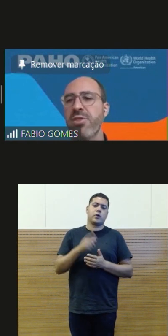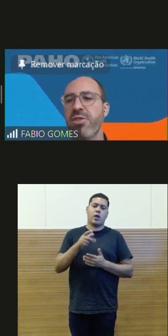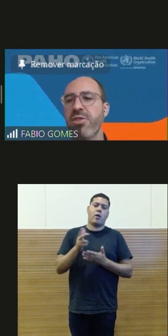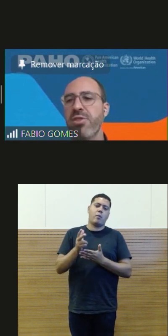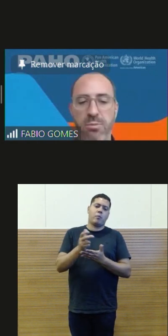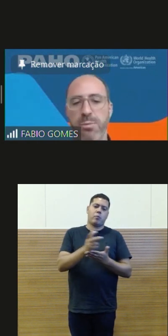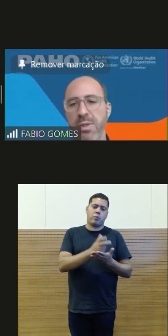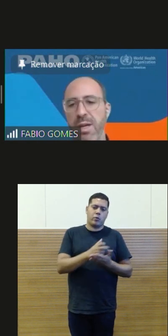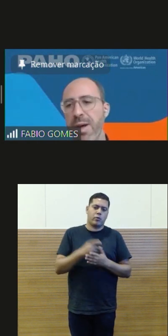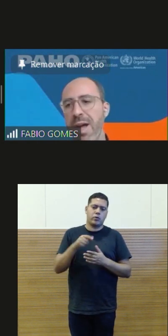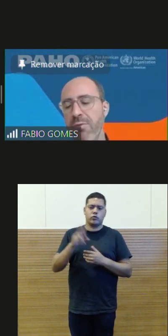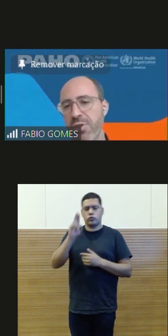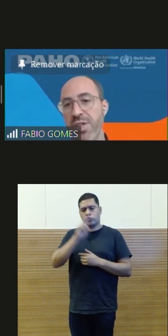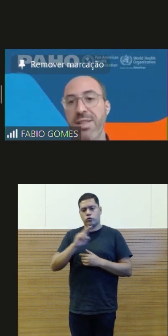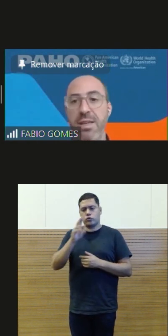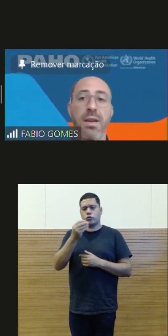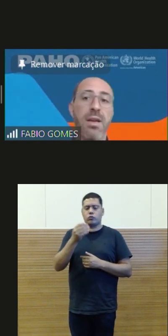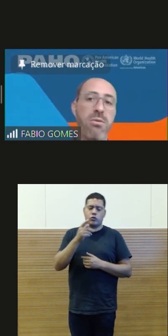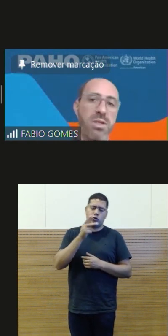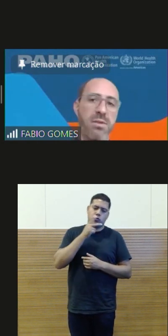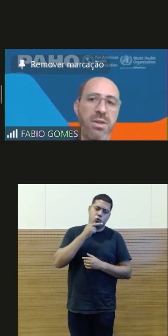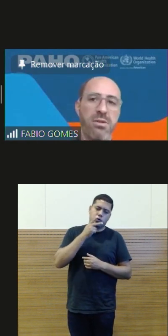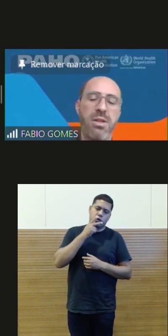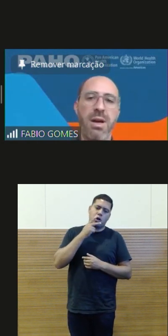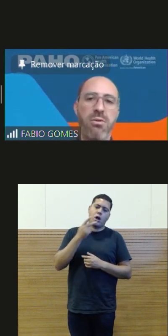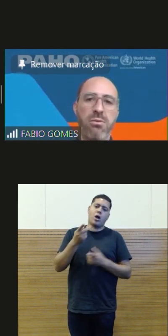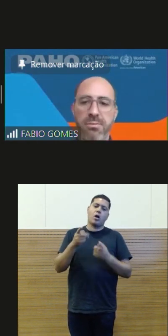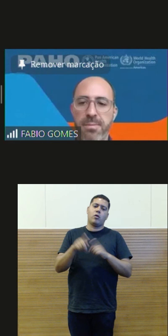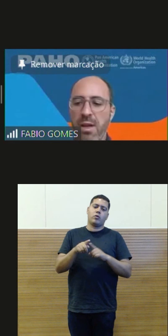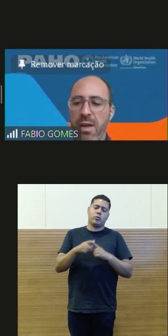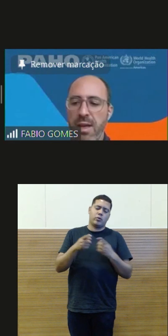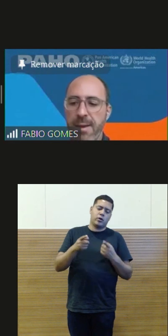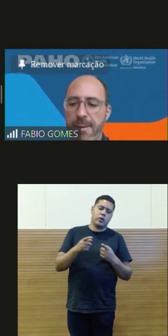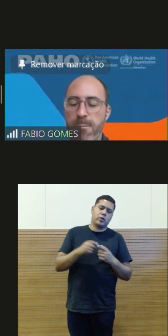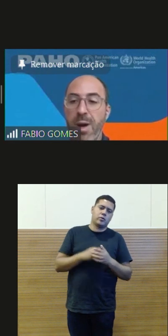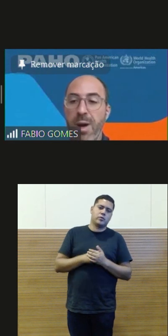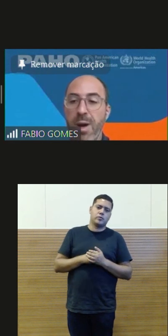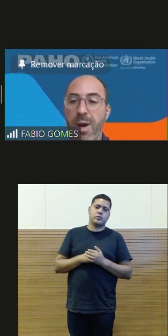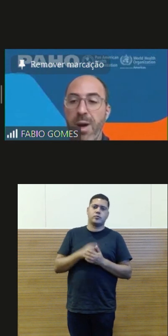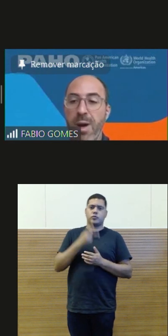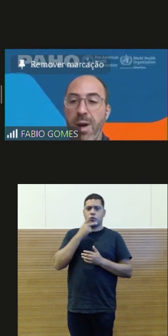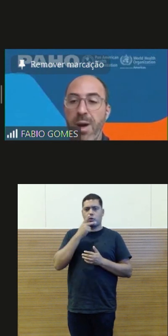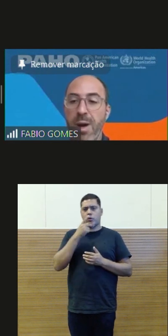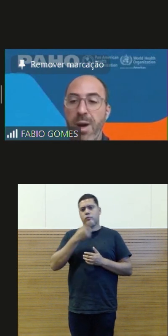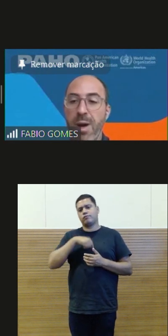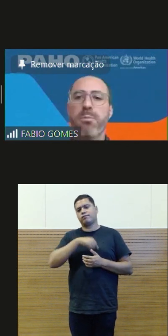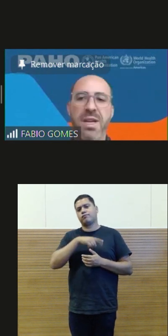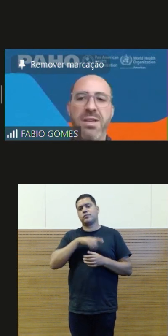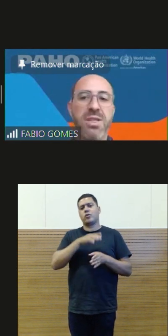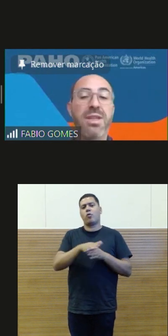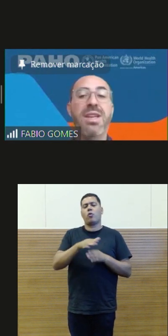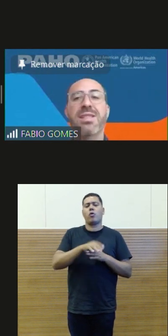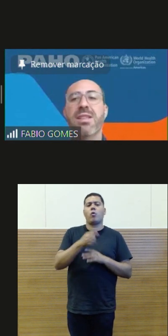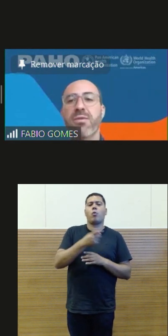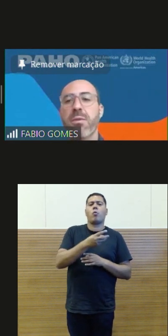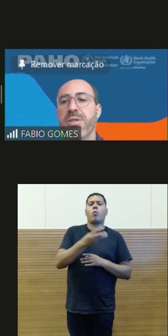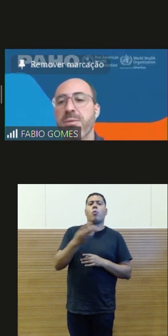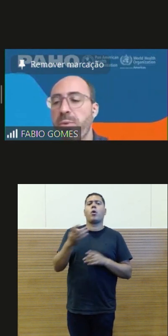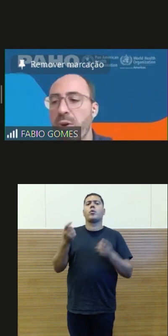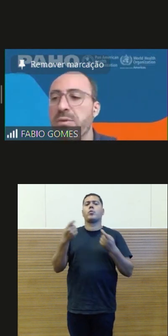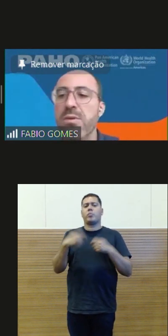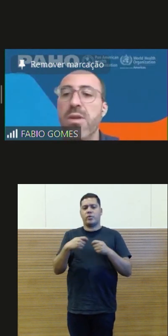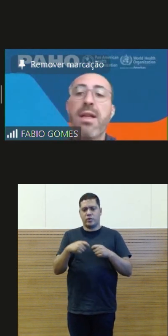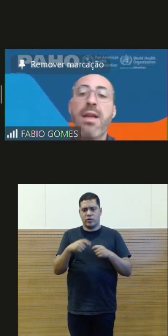of products that are taxes. This is used for tobacco, and even in the case of tobacco, we have a recommendation